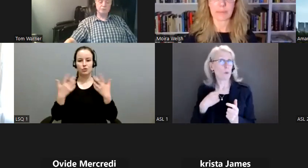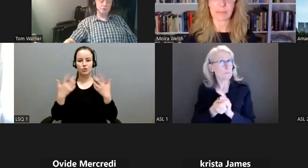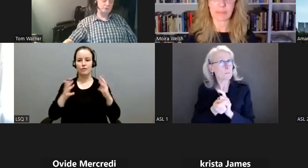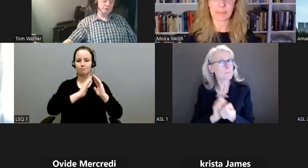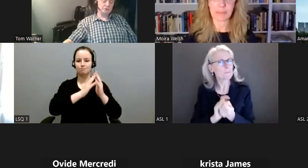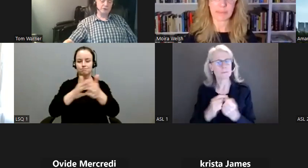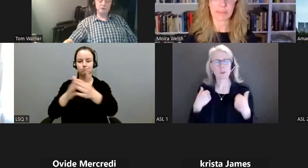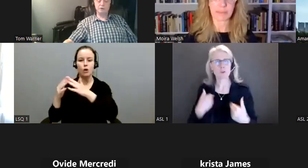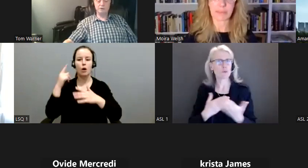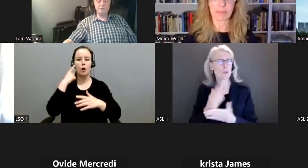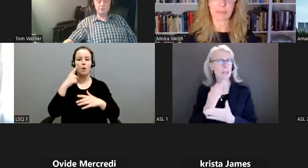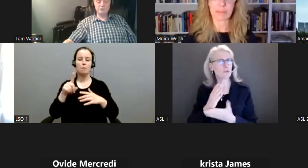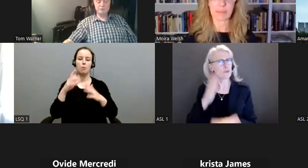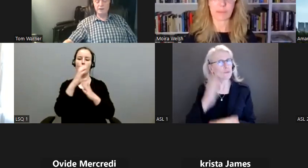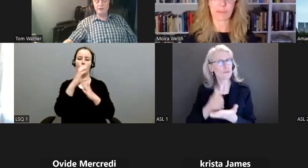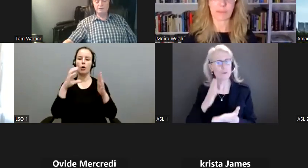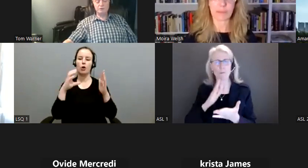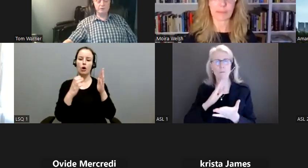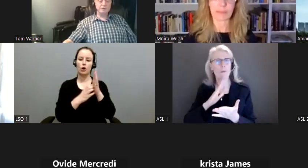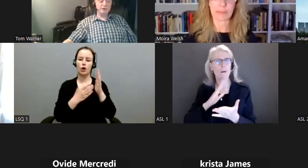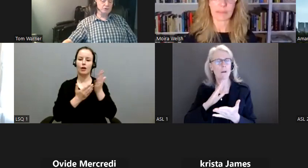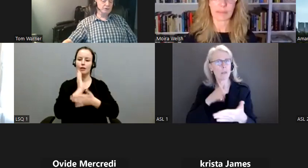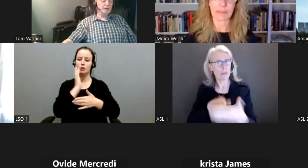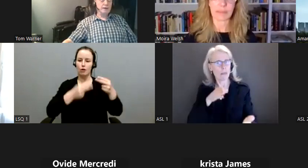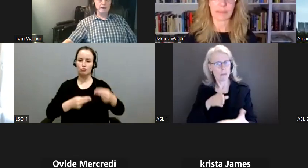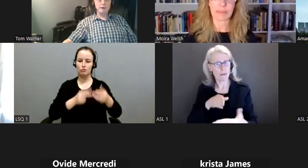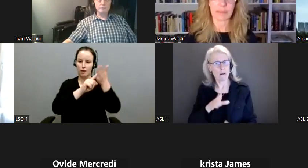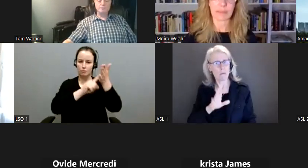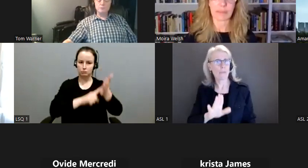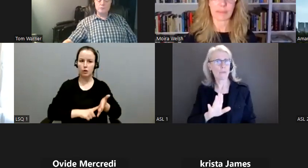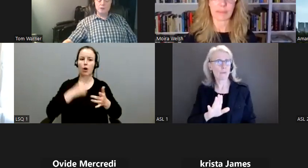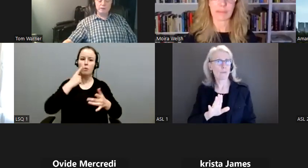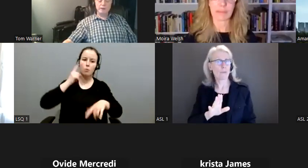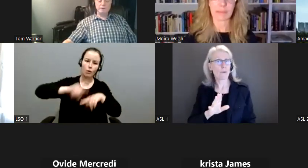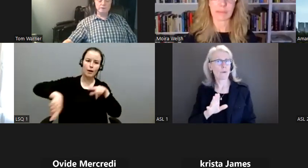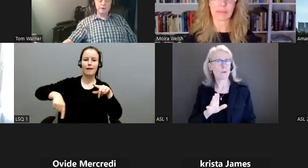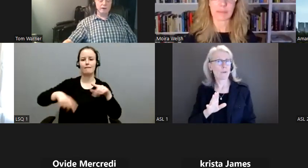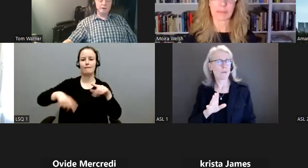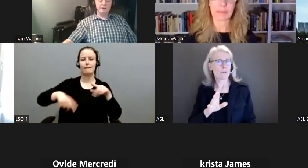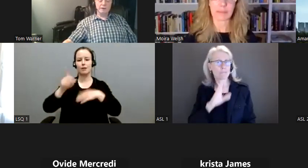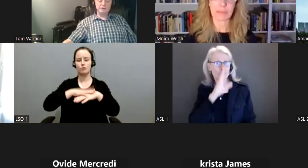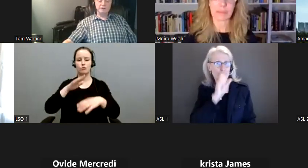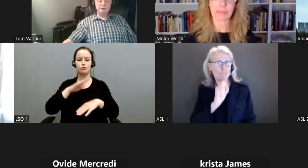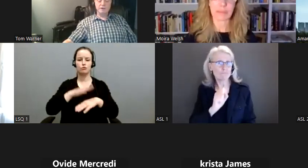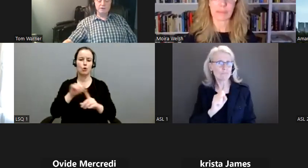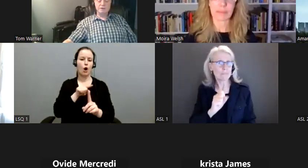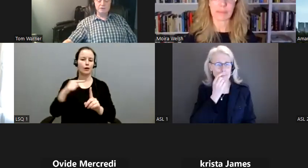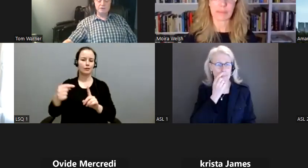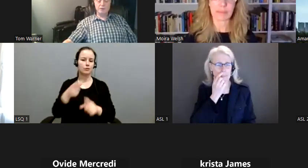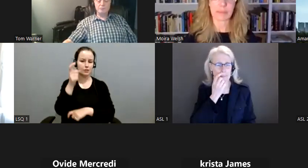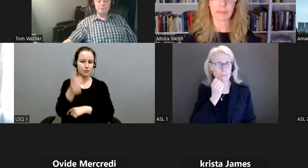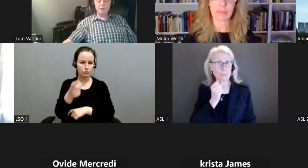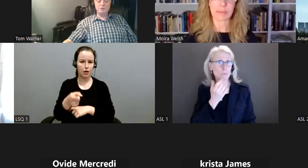to prohibit discrimination on the basis of sexual orientation. Later, in the